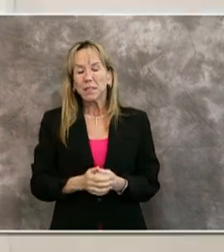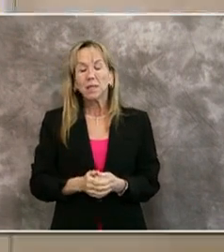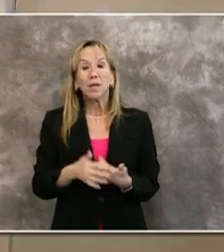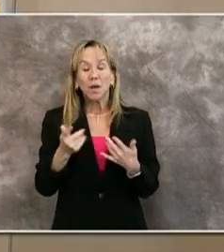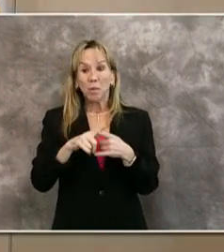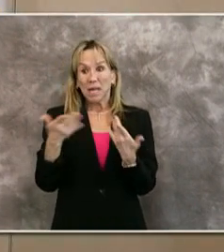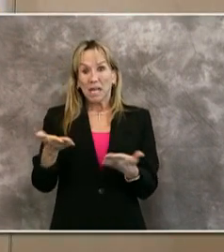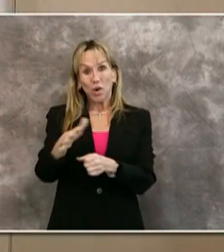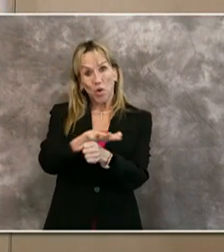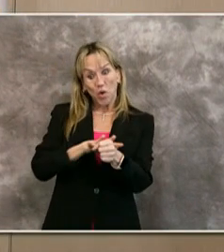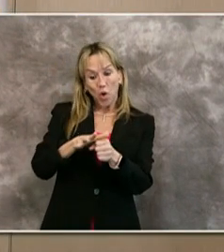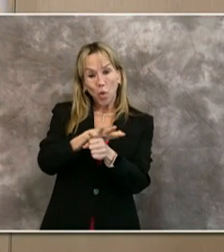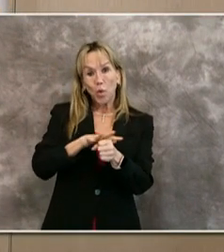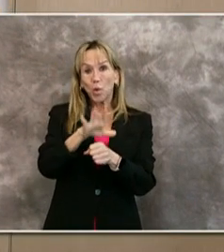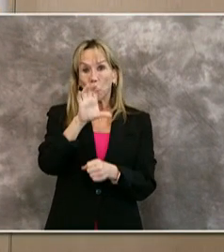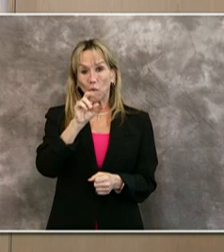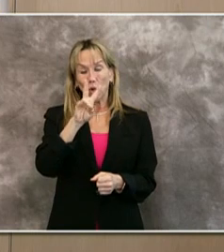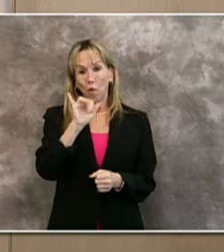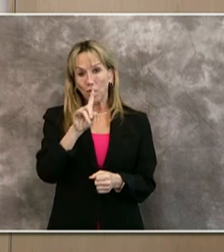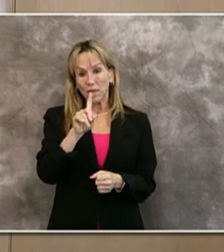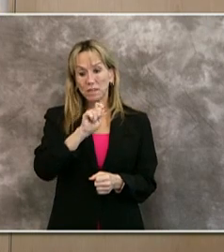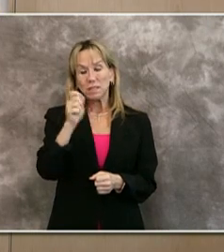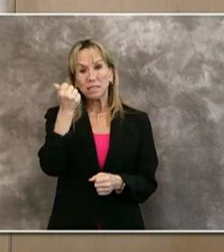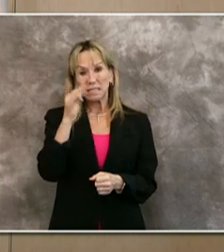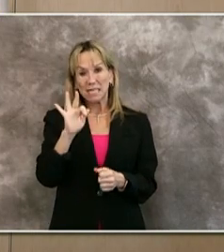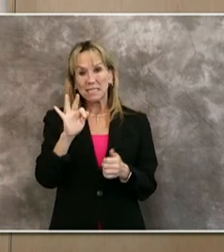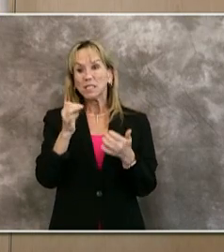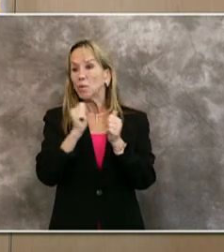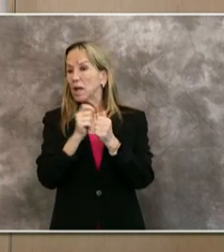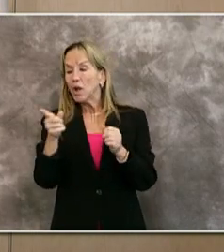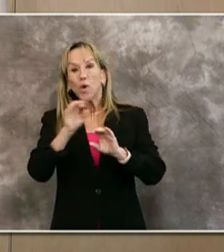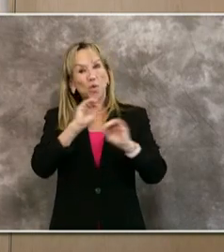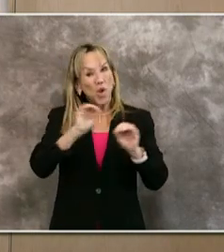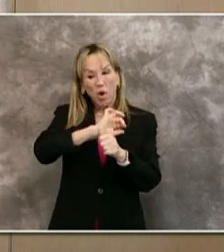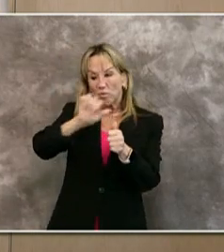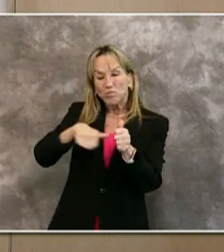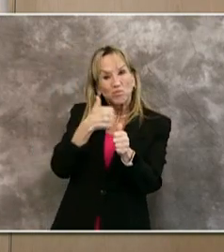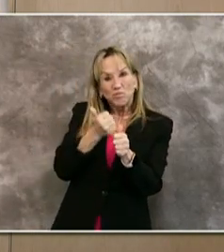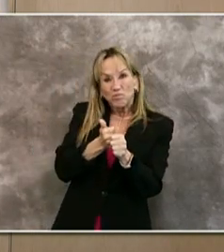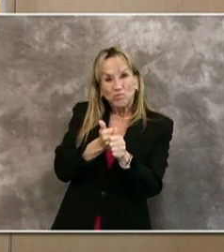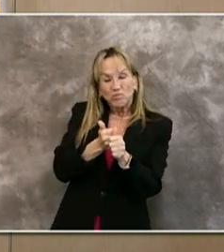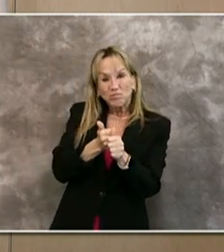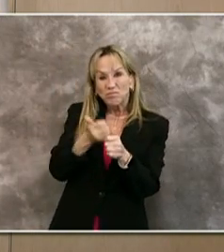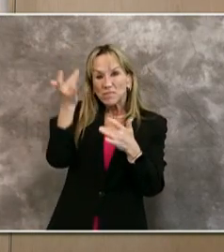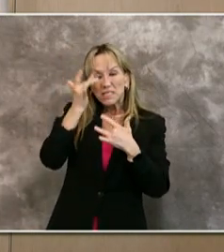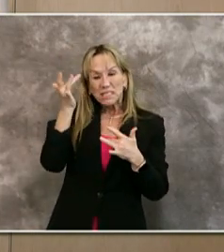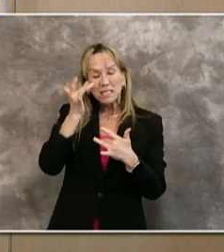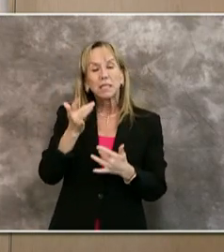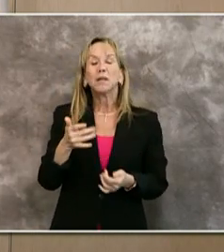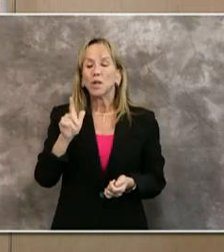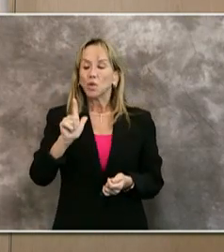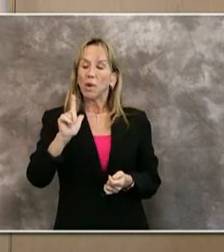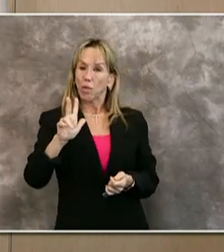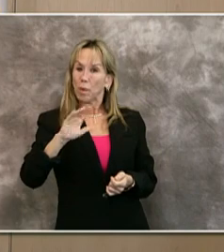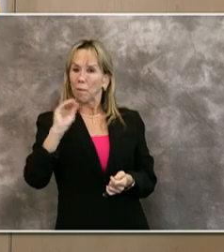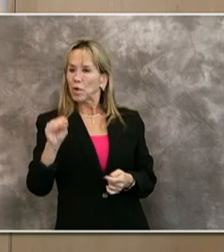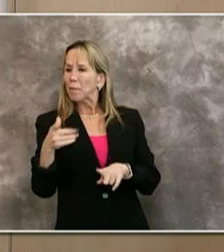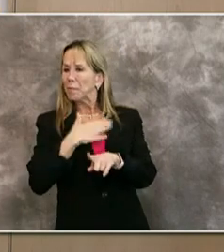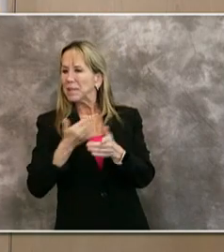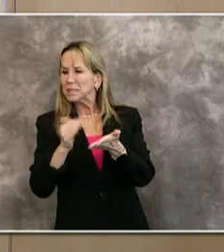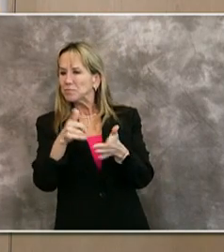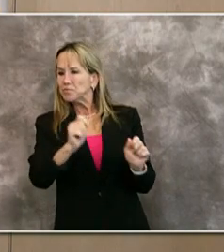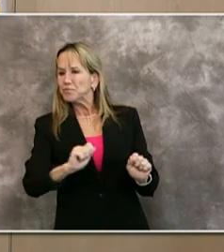County COVID-19 cases with known information about underlying medical conditions, 23%, if you can go back to that